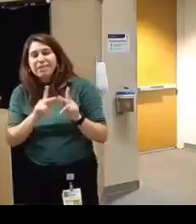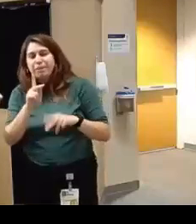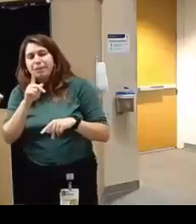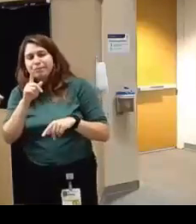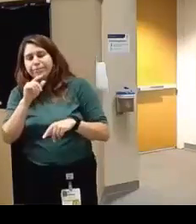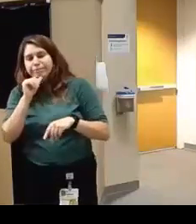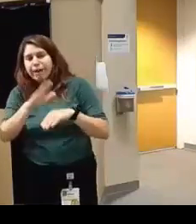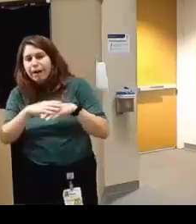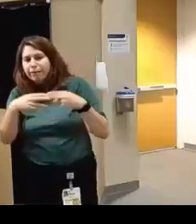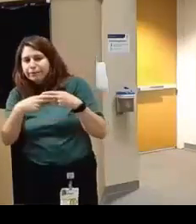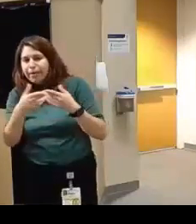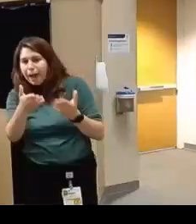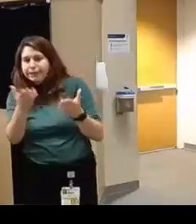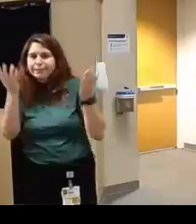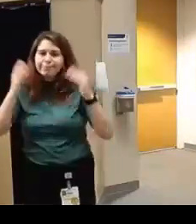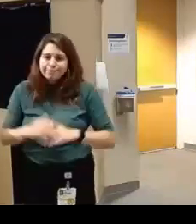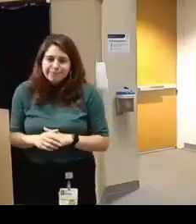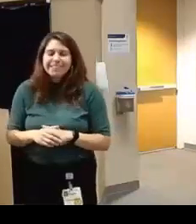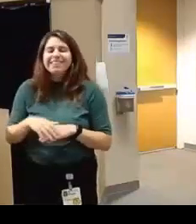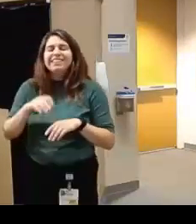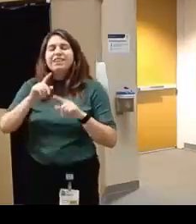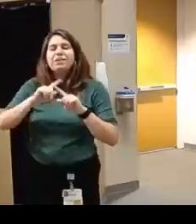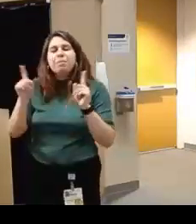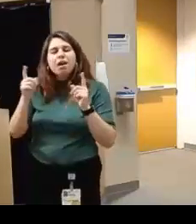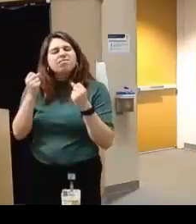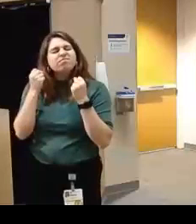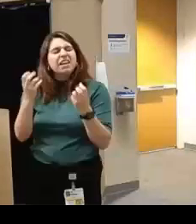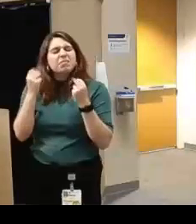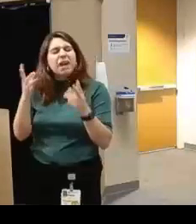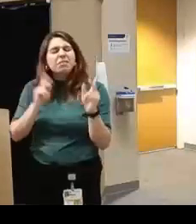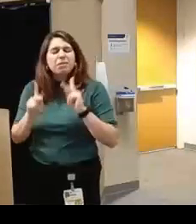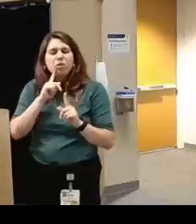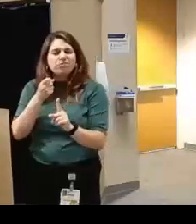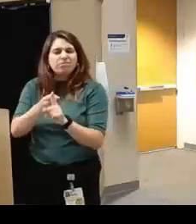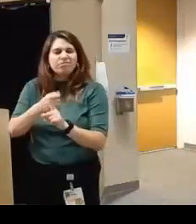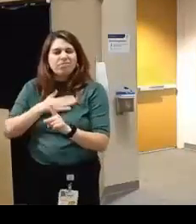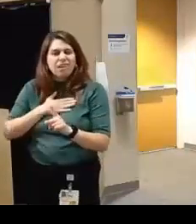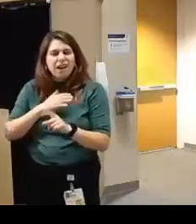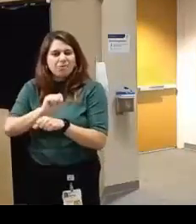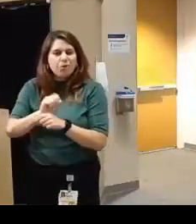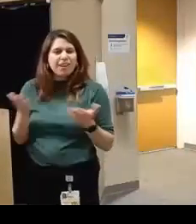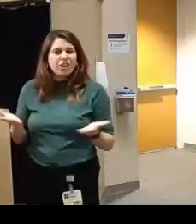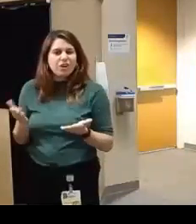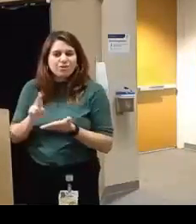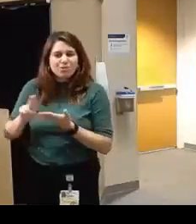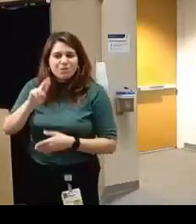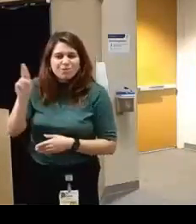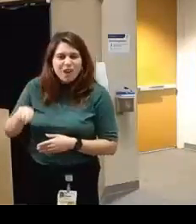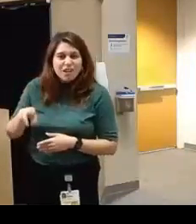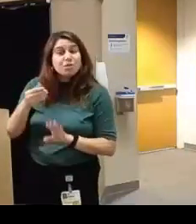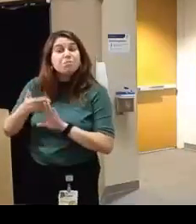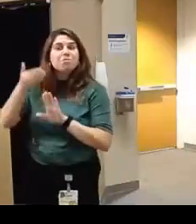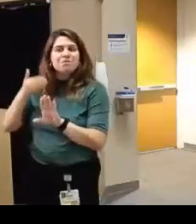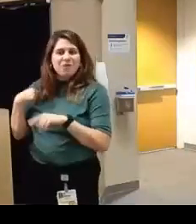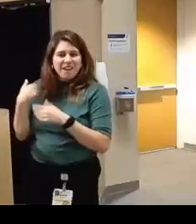fit on this slide. But just a lot of people have really had a big impact on my career here at the University of Rochester and before that